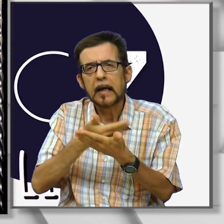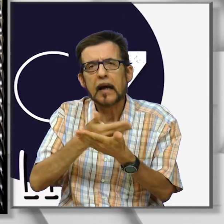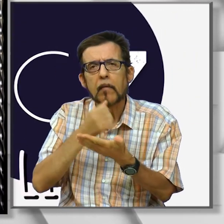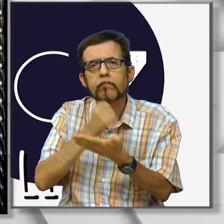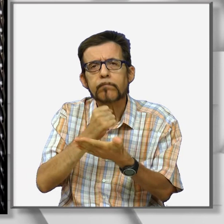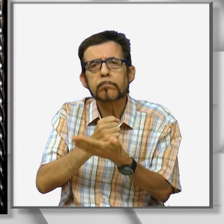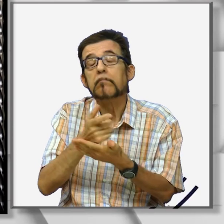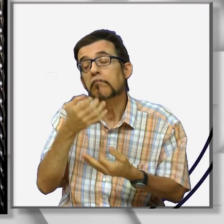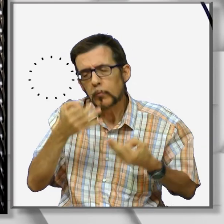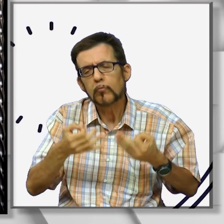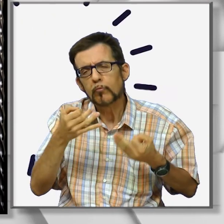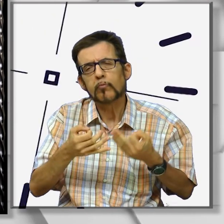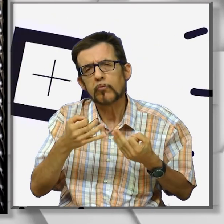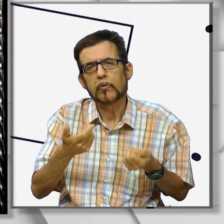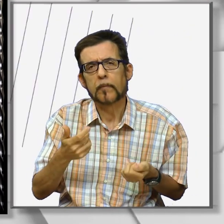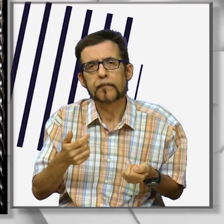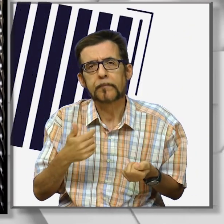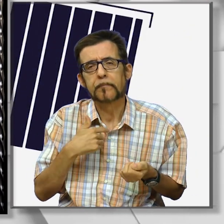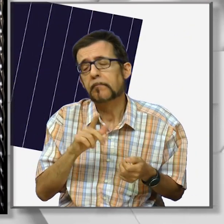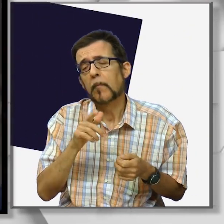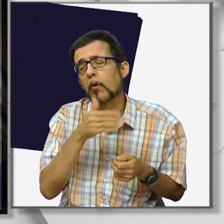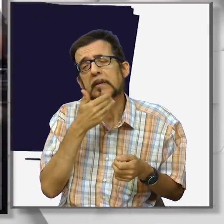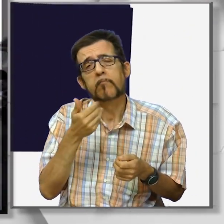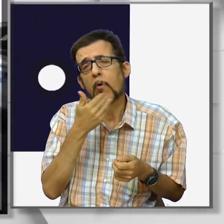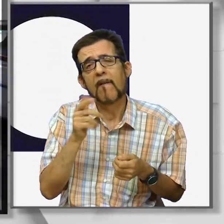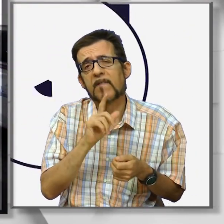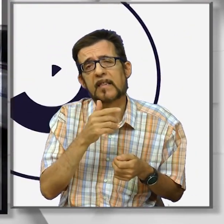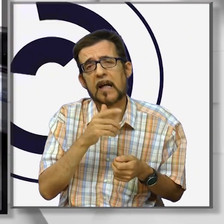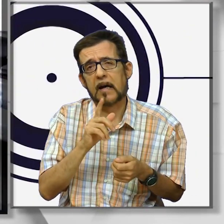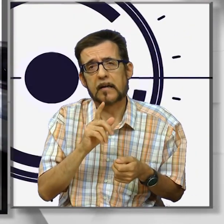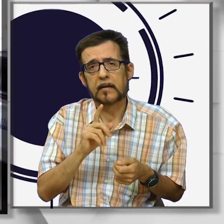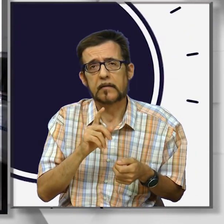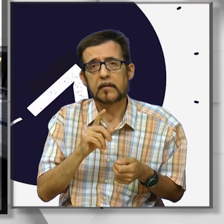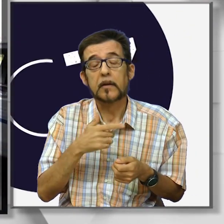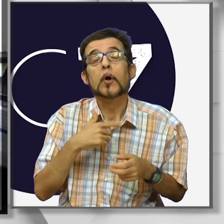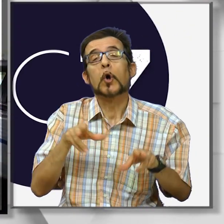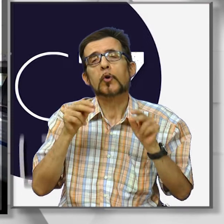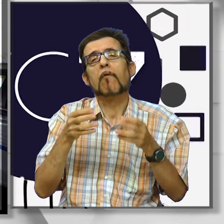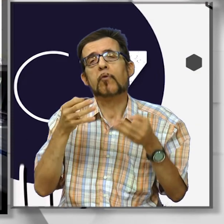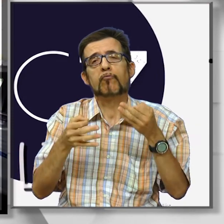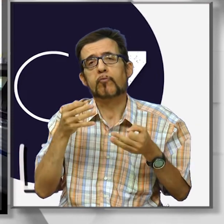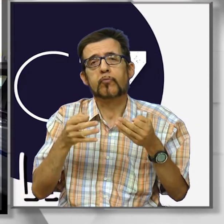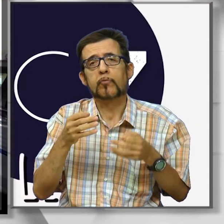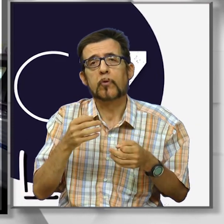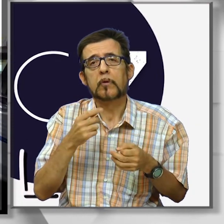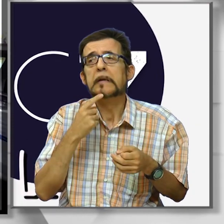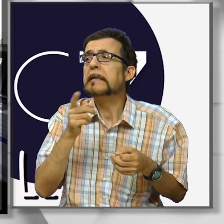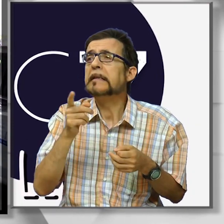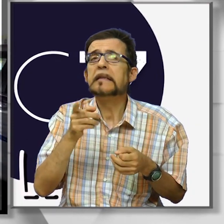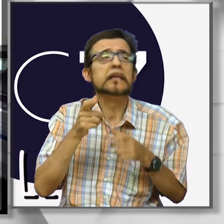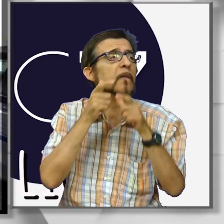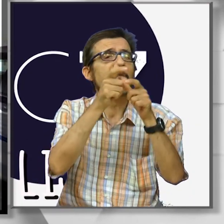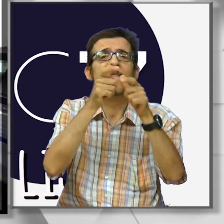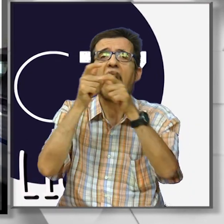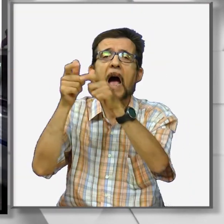Pass is right. ormai non si può fare a meno. Io trovo giusto che chiunque si metta in viaggio,